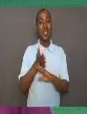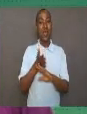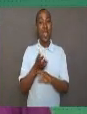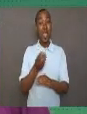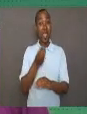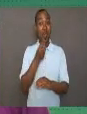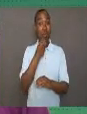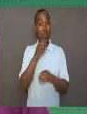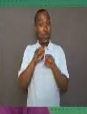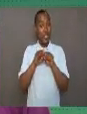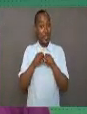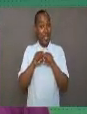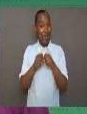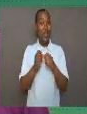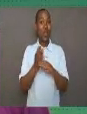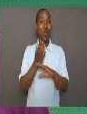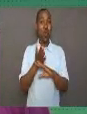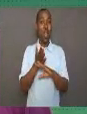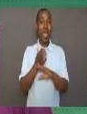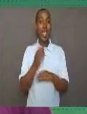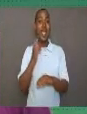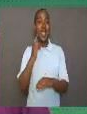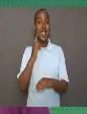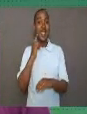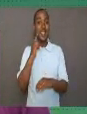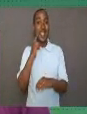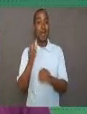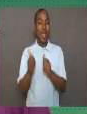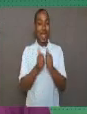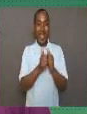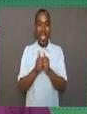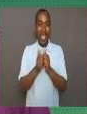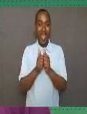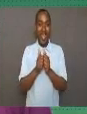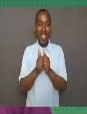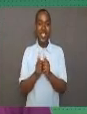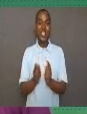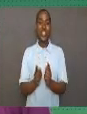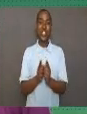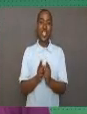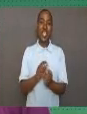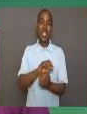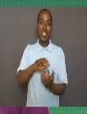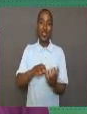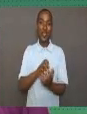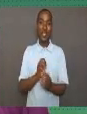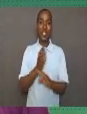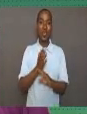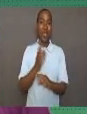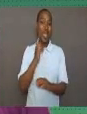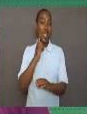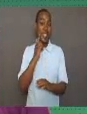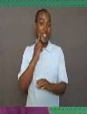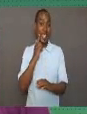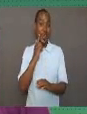chewed, it is mixed with saliva, which contains enzymes that start breaking